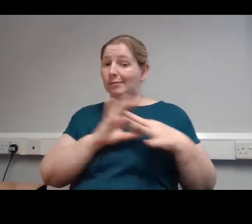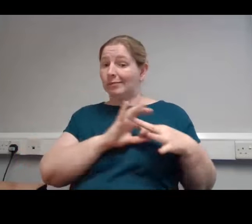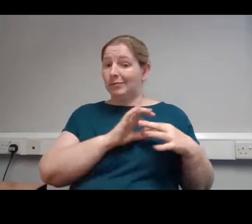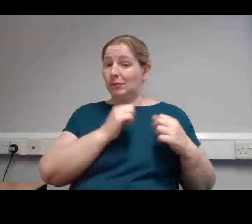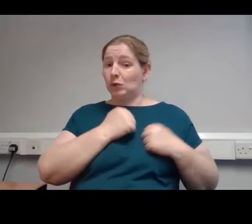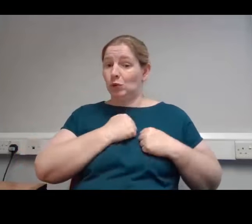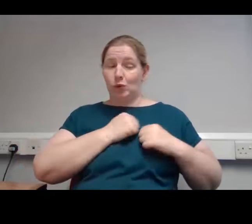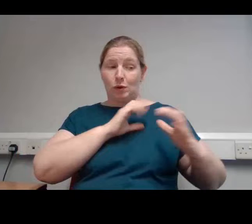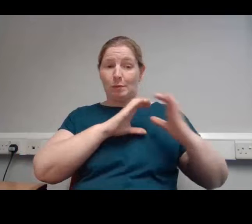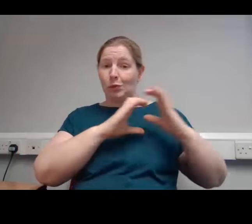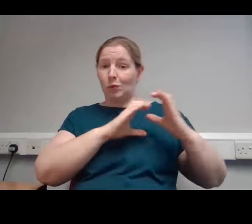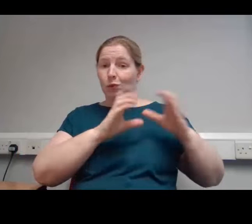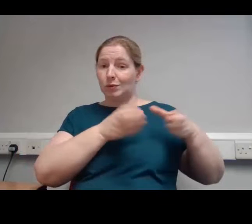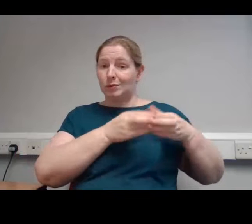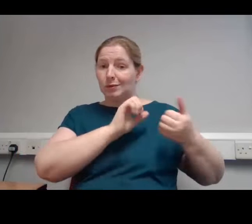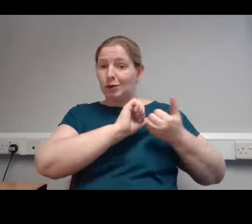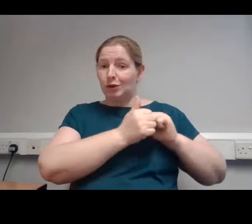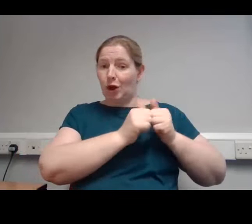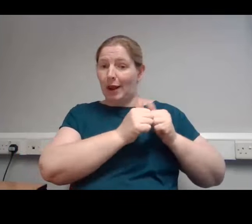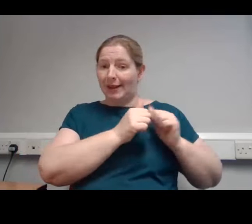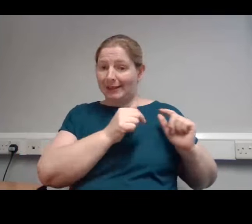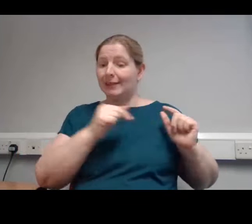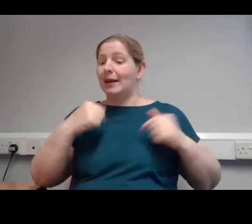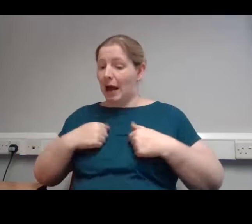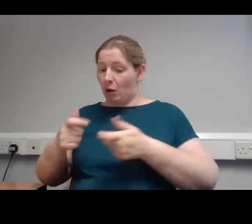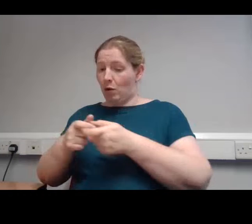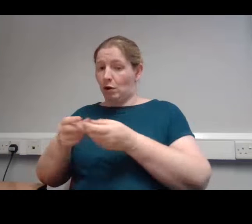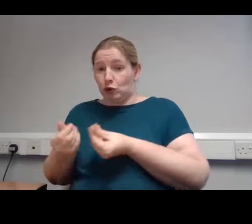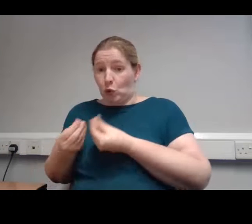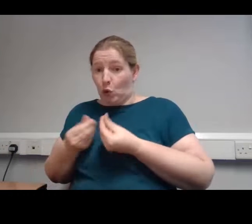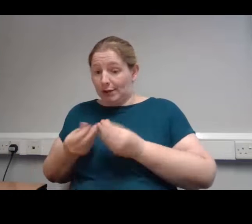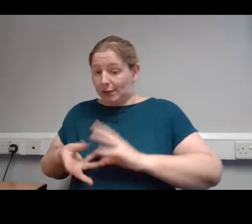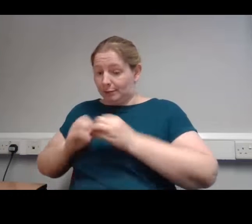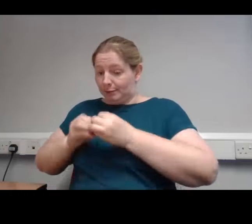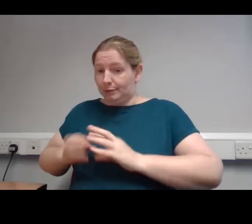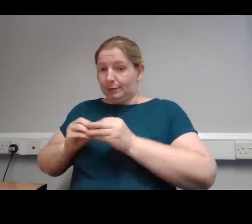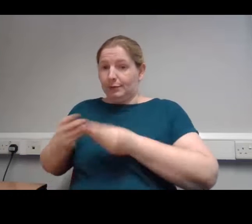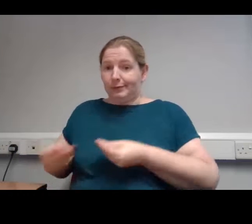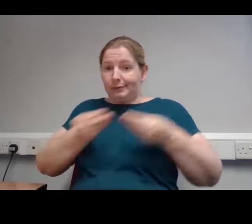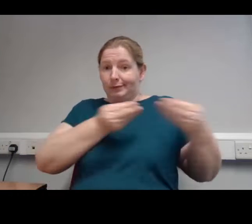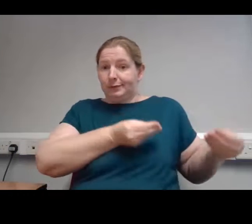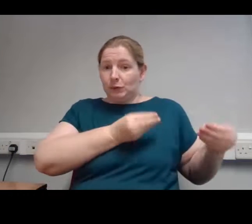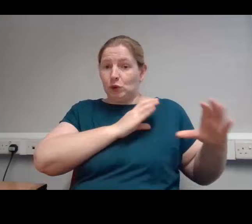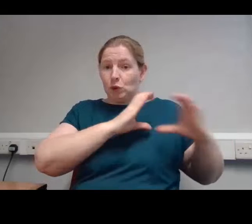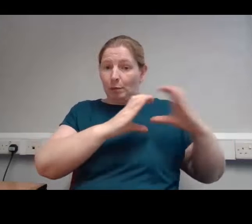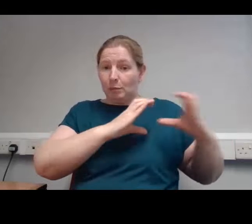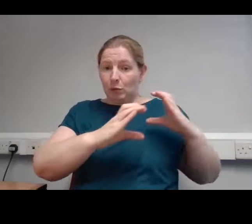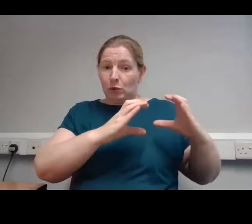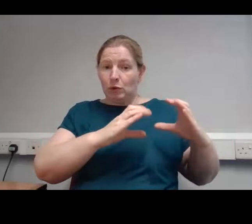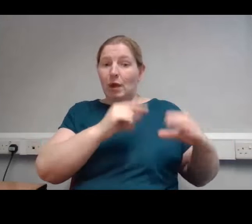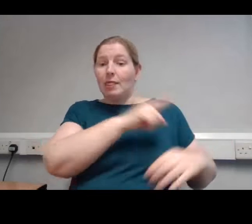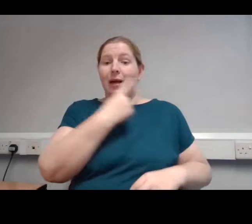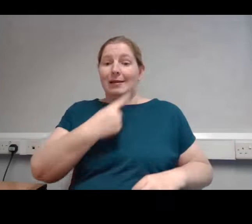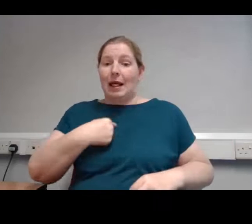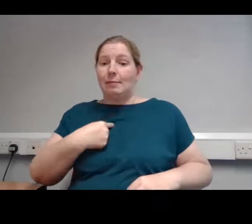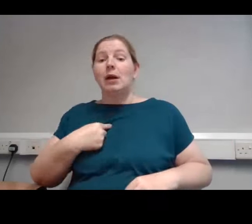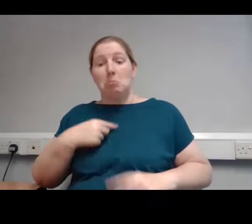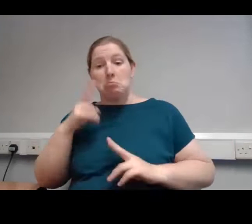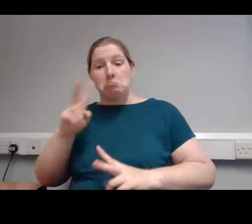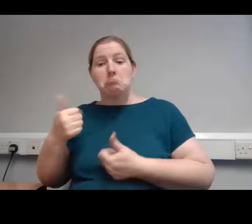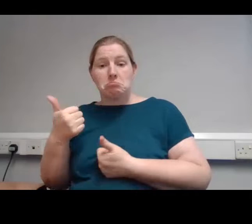colleagues. So the resources that we've produced have gone through our comms colleagues, who tell me that we do look at